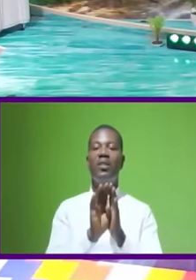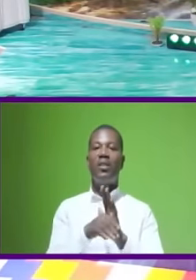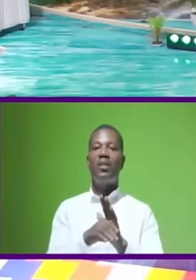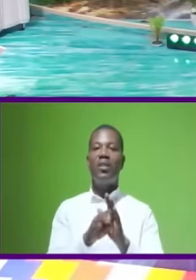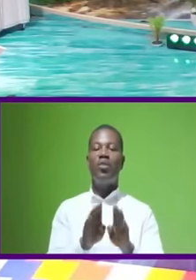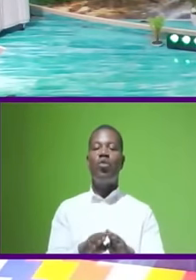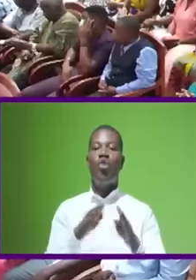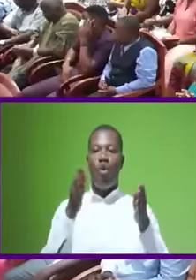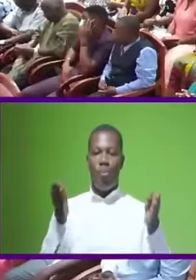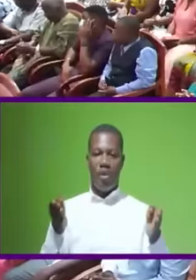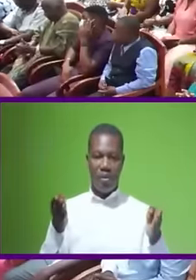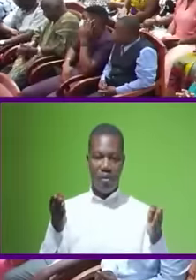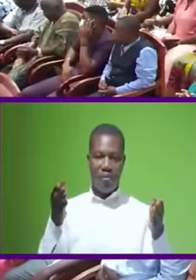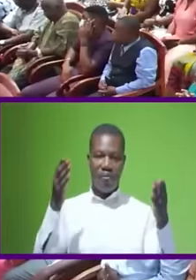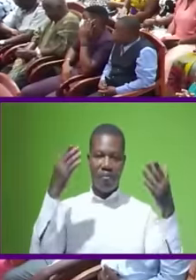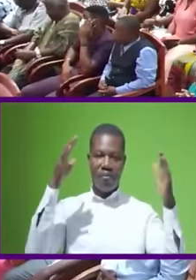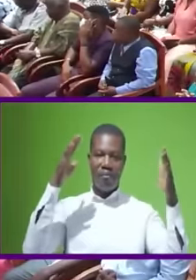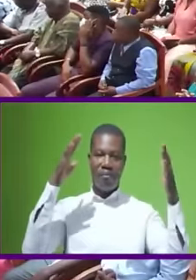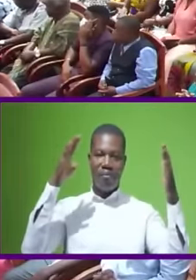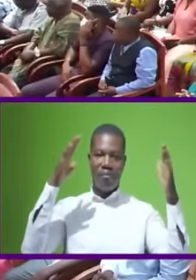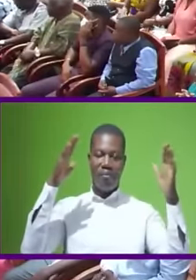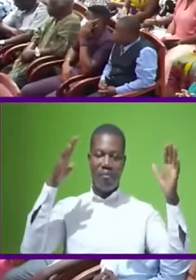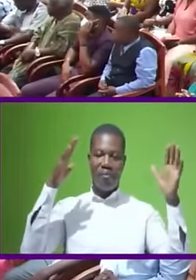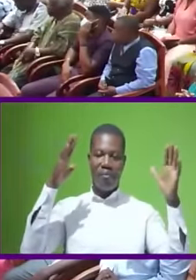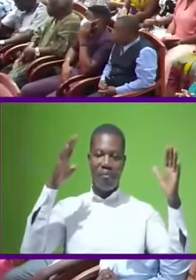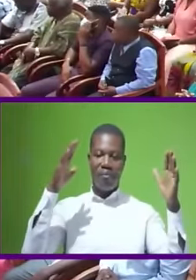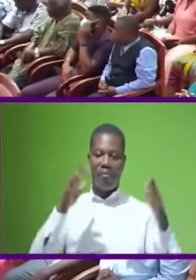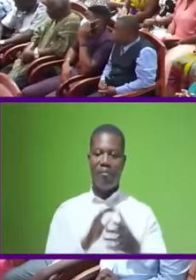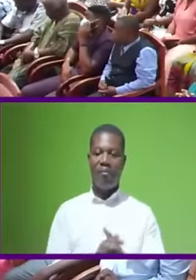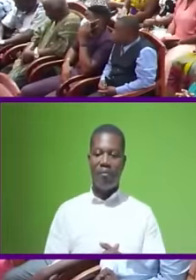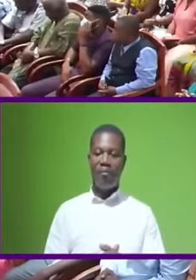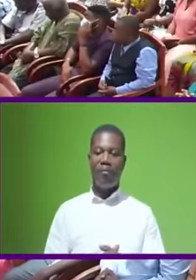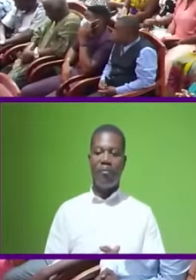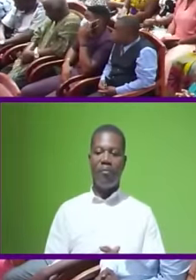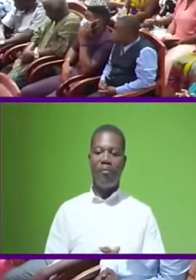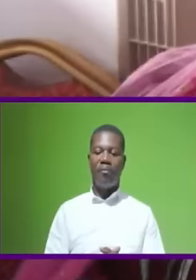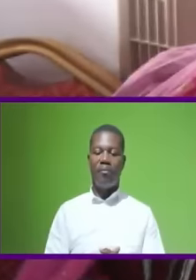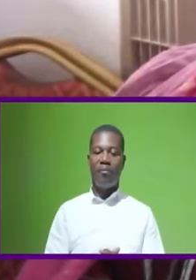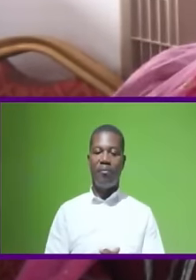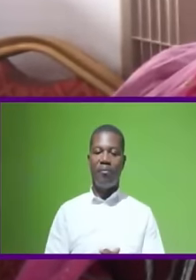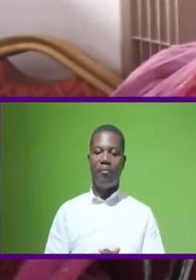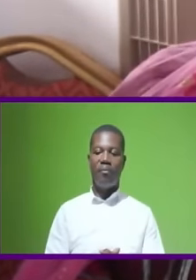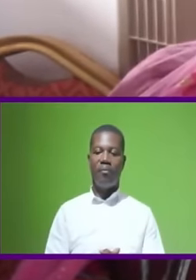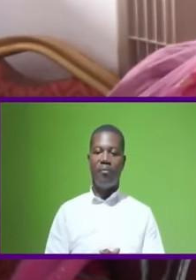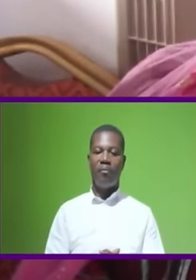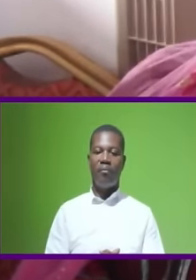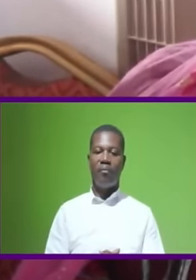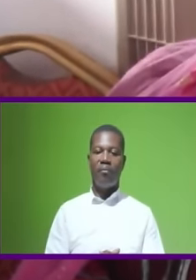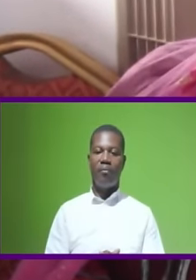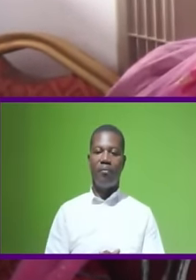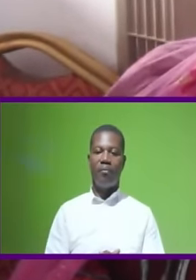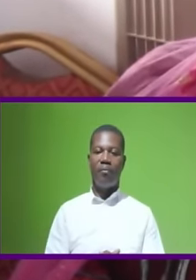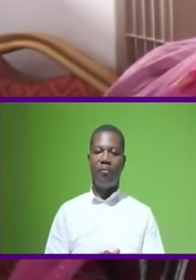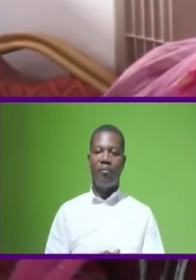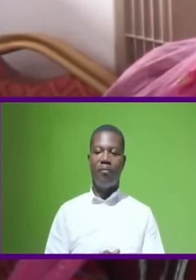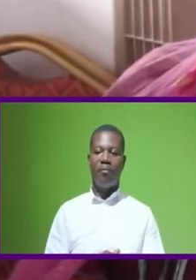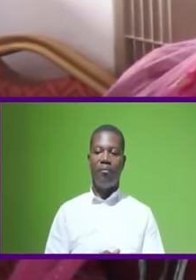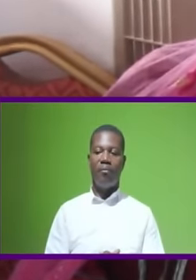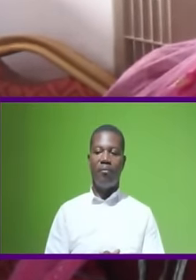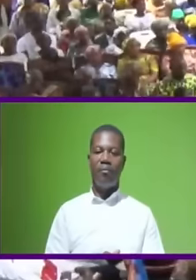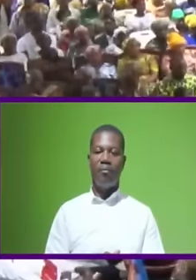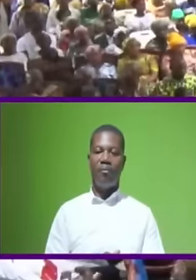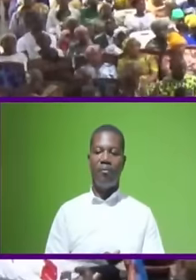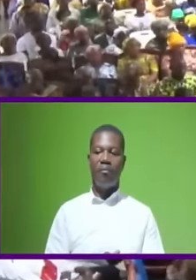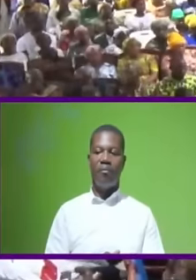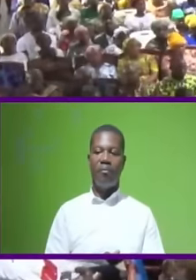So all of us that have been engraced, those of us that have been blessed with money, we are the people that we are supposed